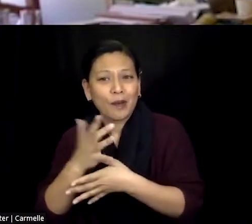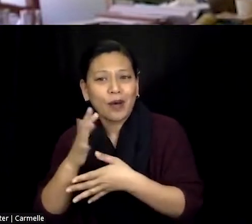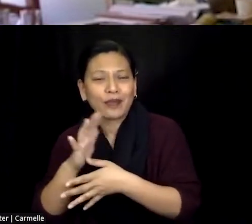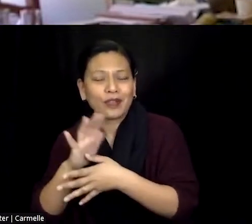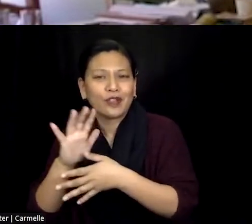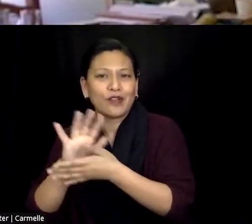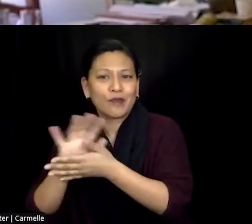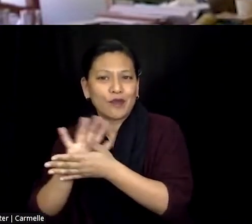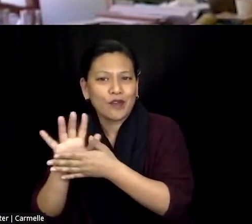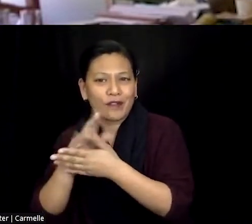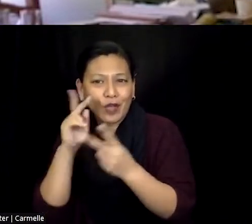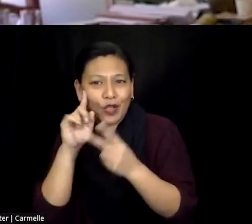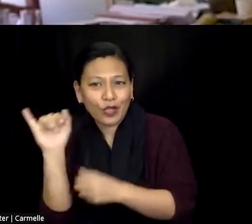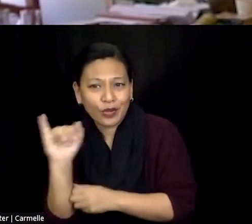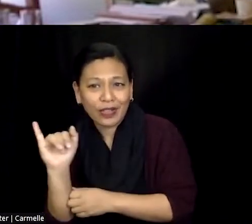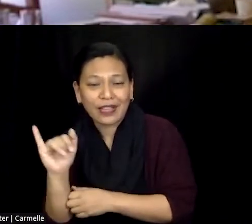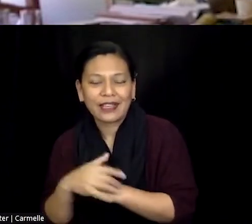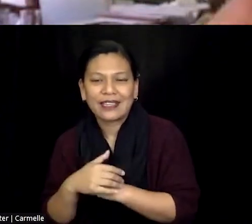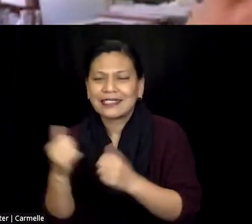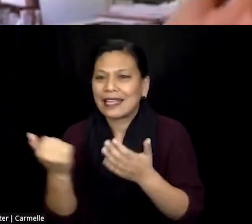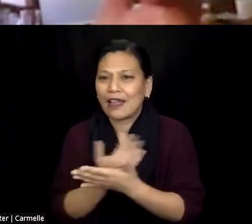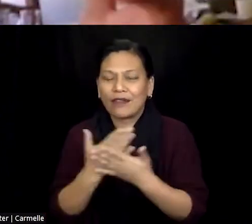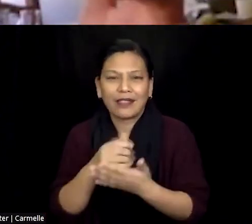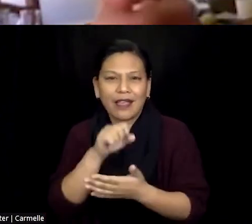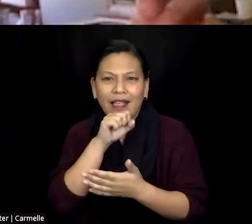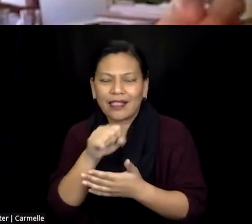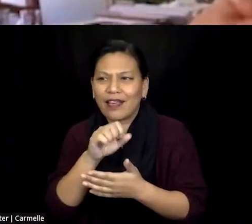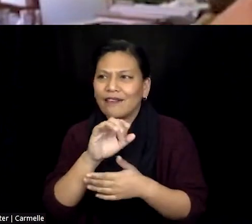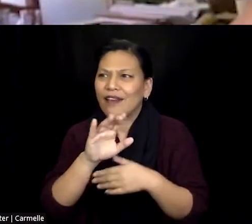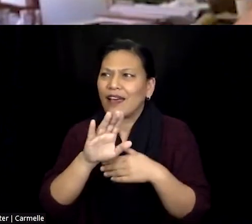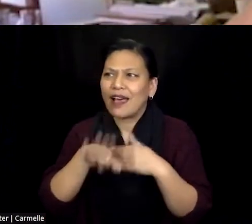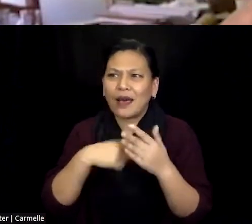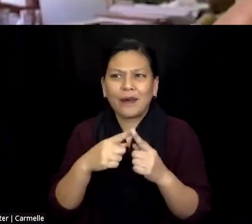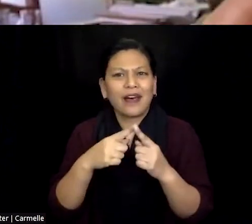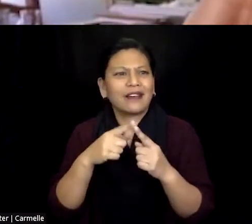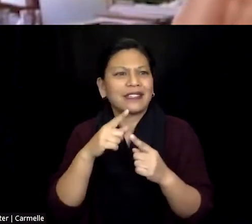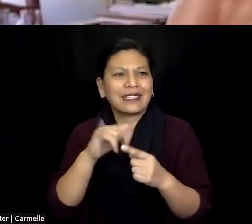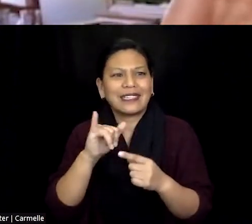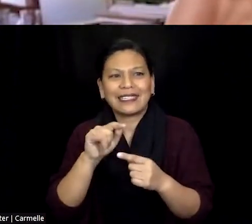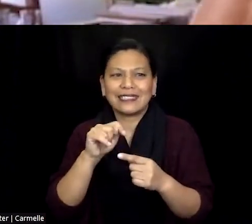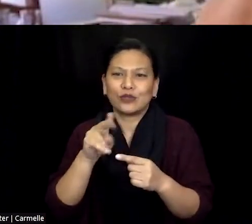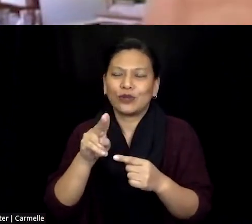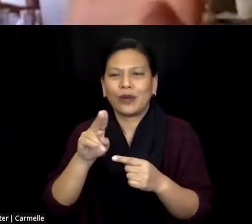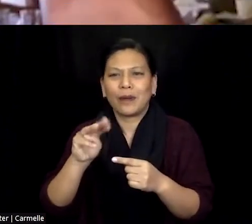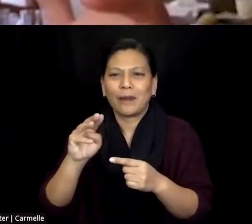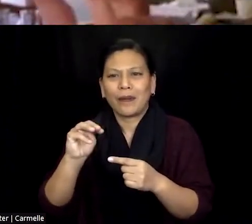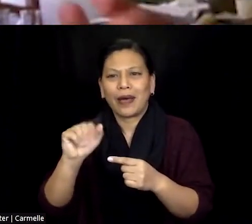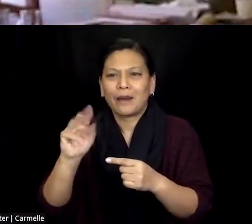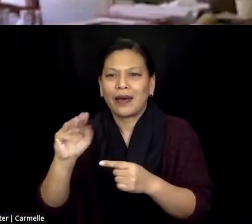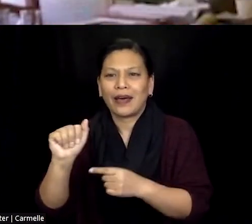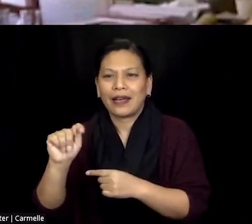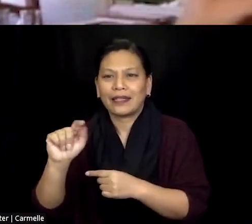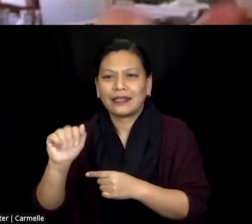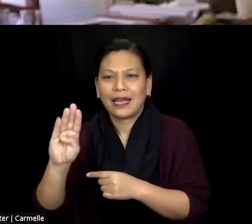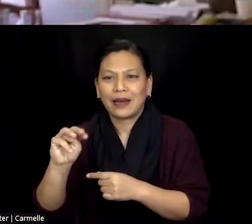blockbuster aesthetic. So it was like all the things that I loved about Y Tu Mama Tambien and like, you know, the Tarkovsky movies of